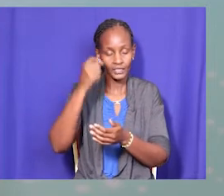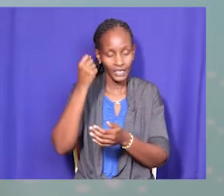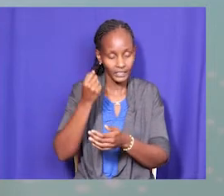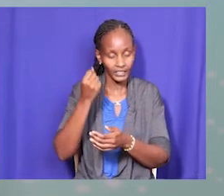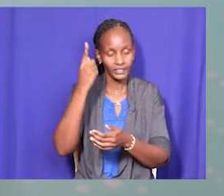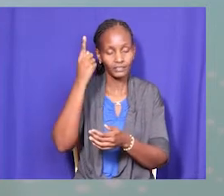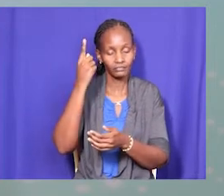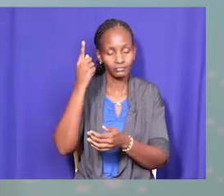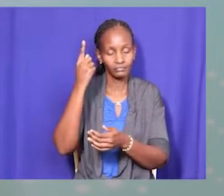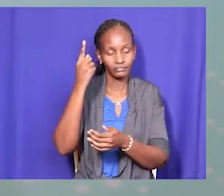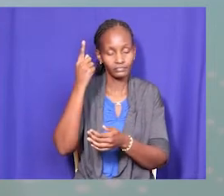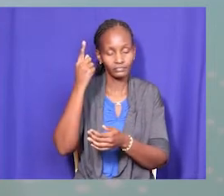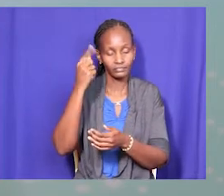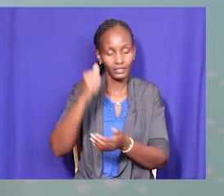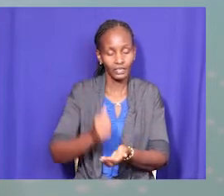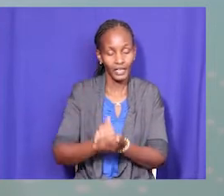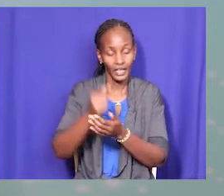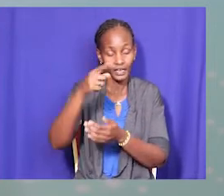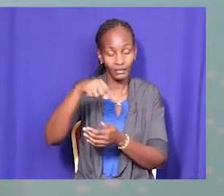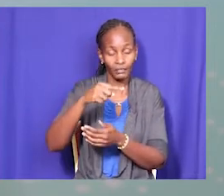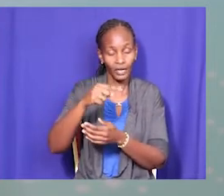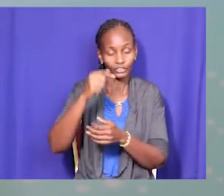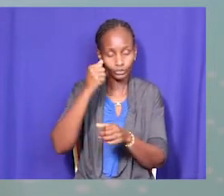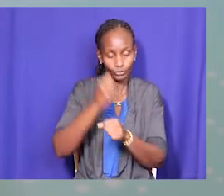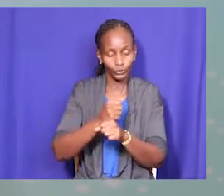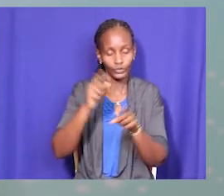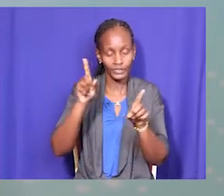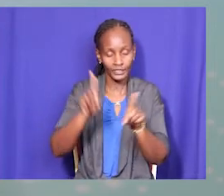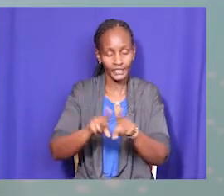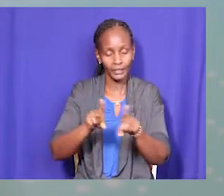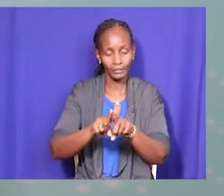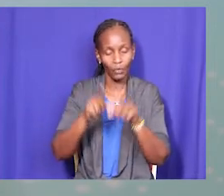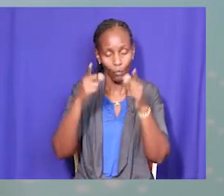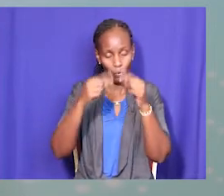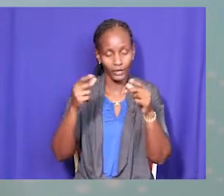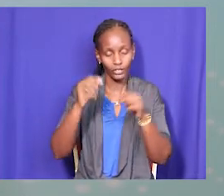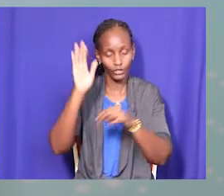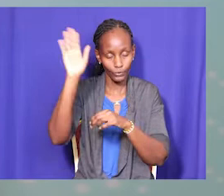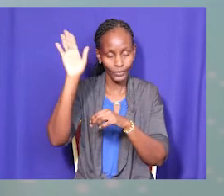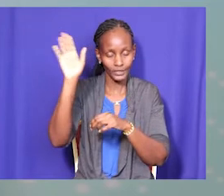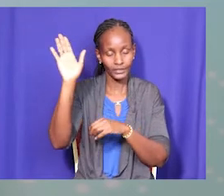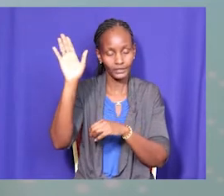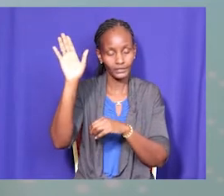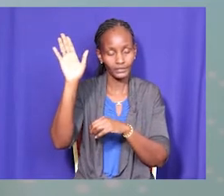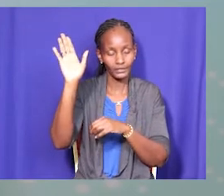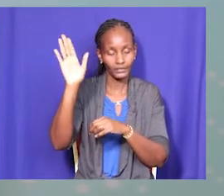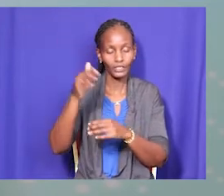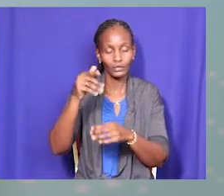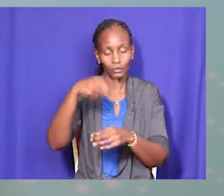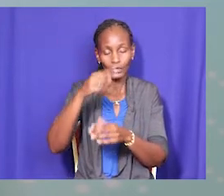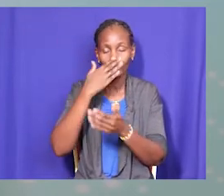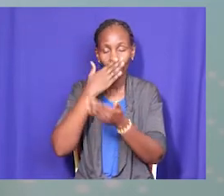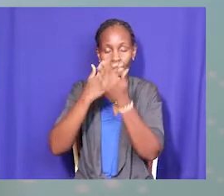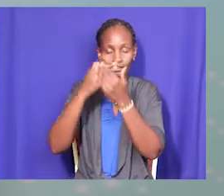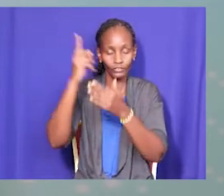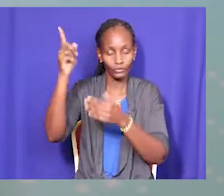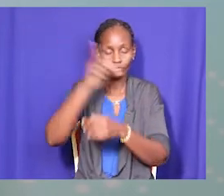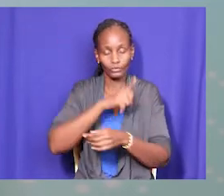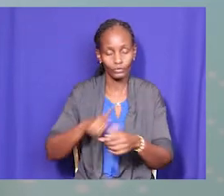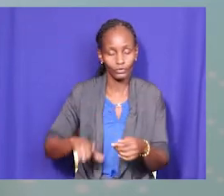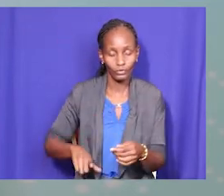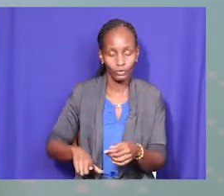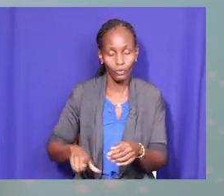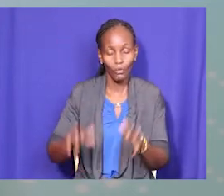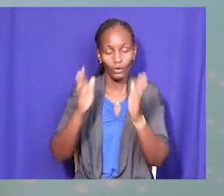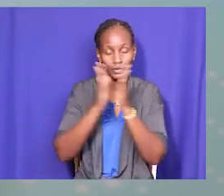understand it. Help us to do what it says. We thank you, Lord, for we